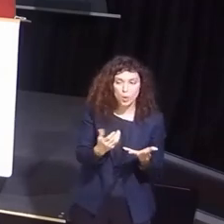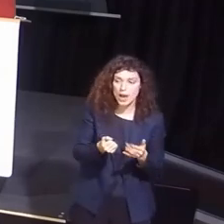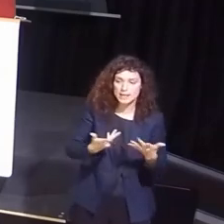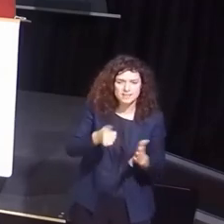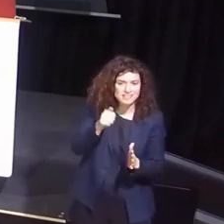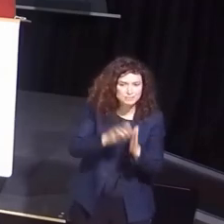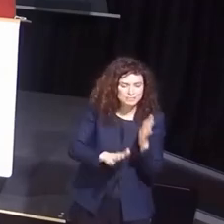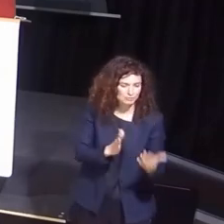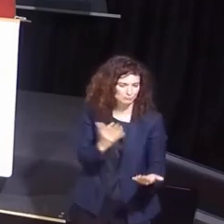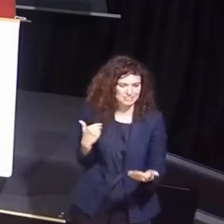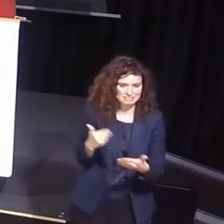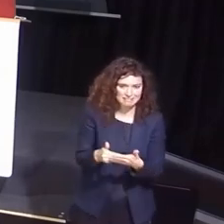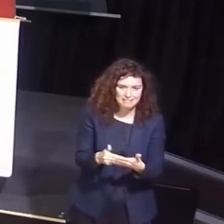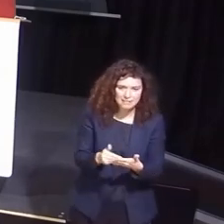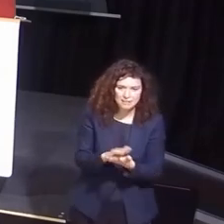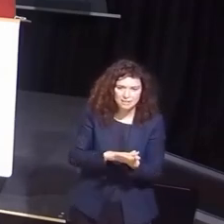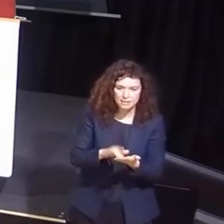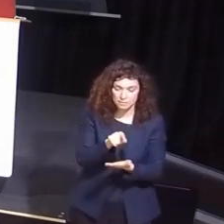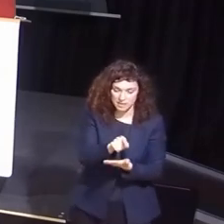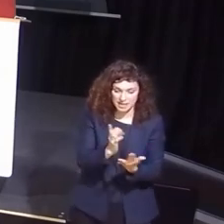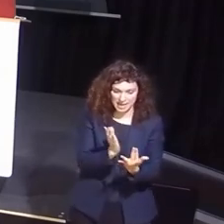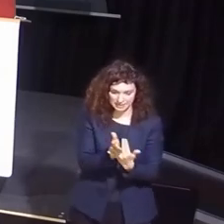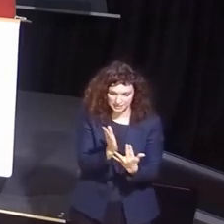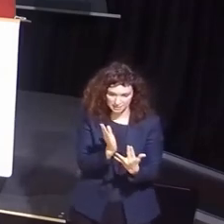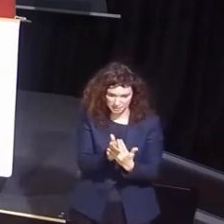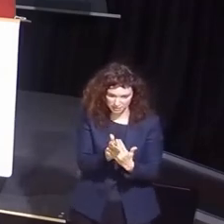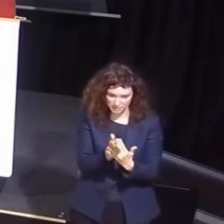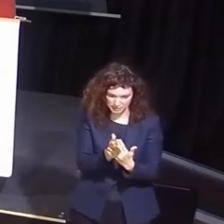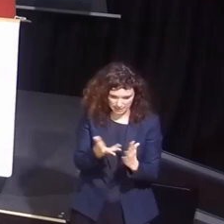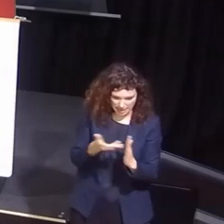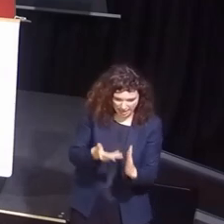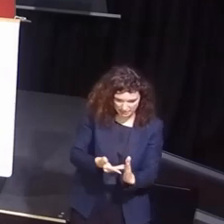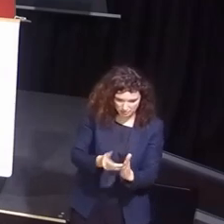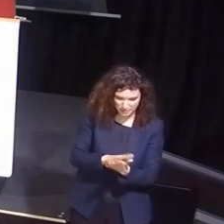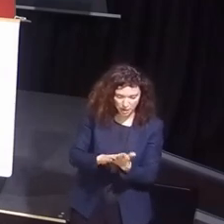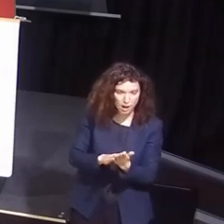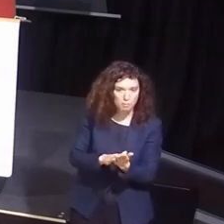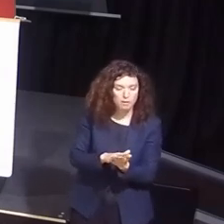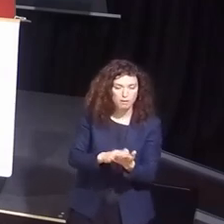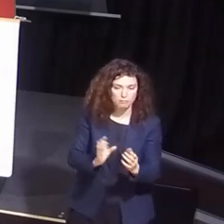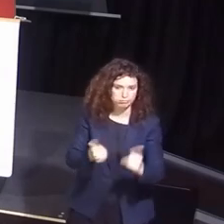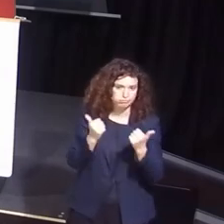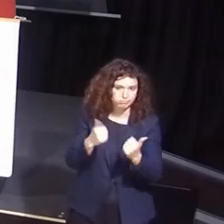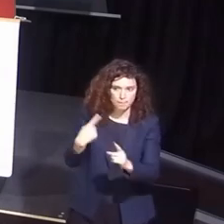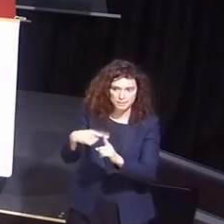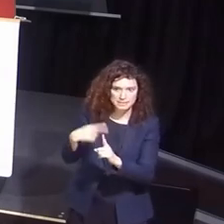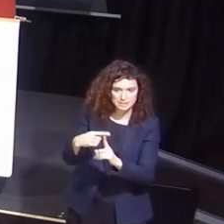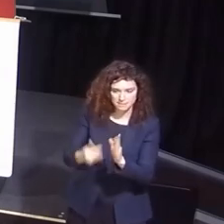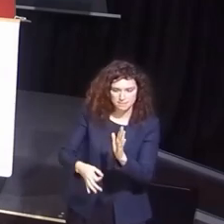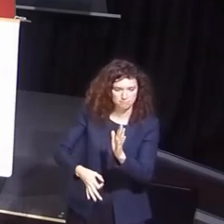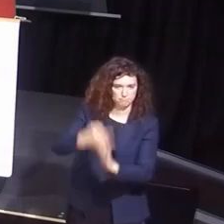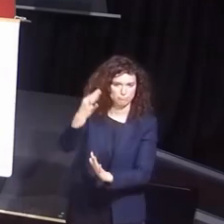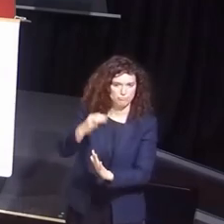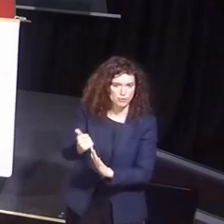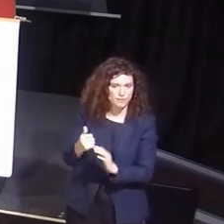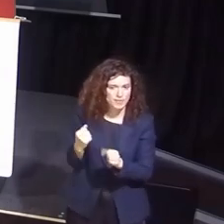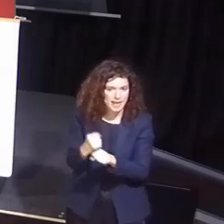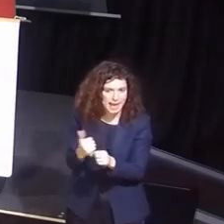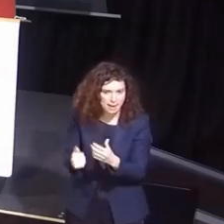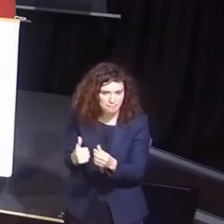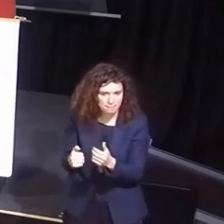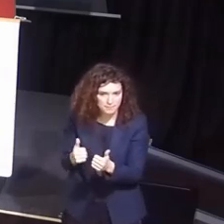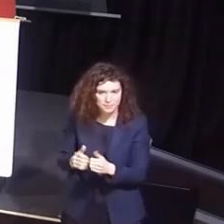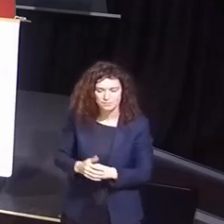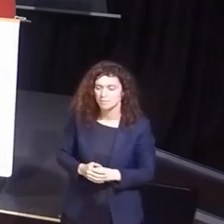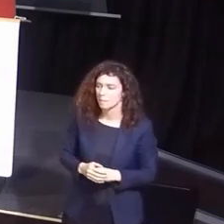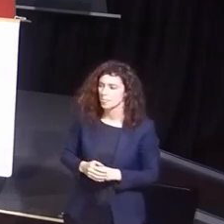game-wise that were accessibility wins, were access wins, be it, you know, like we talked about earlier, where it wasn't